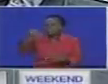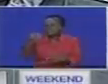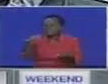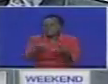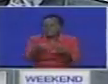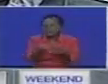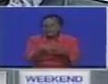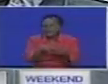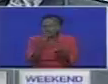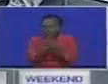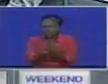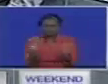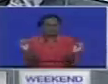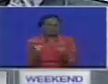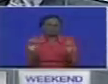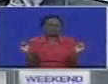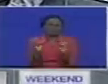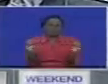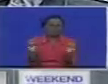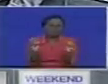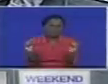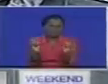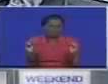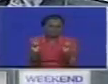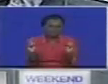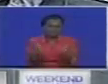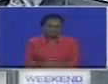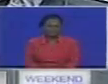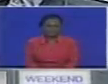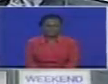know. You expect him to say yes?